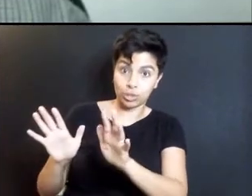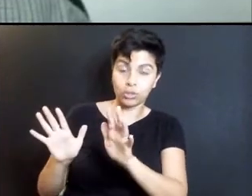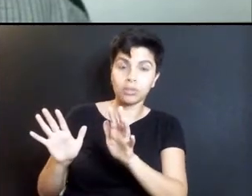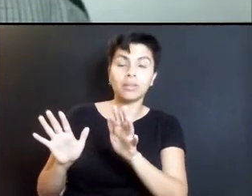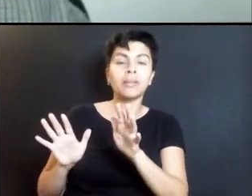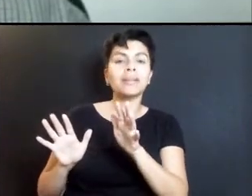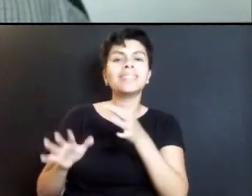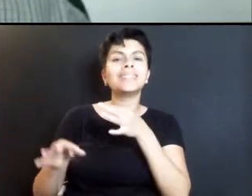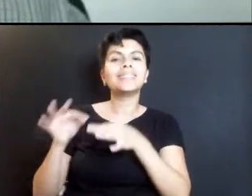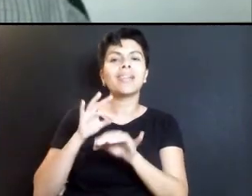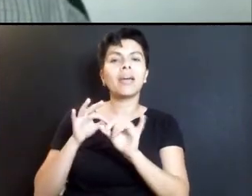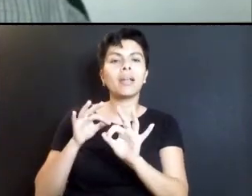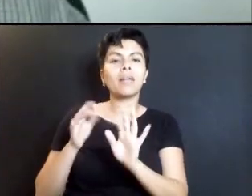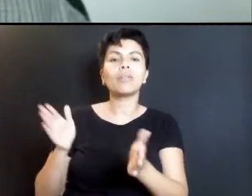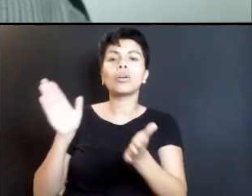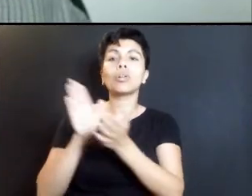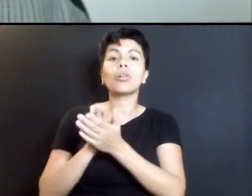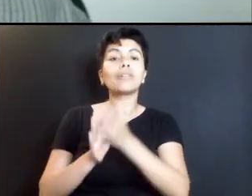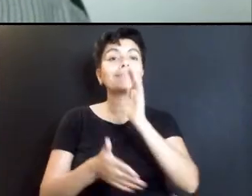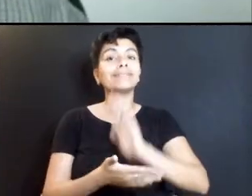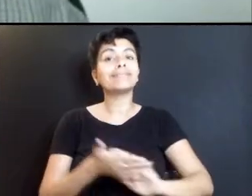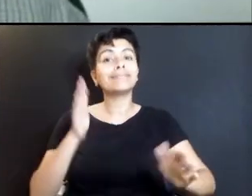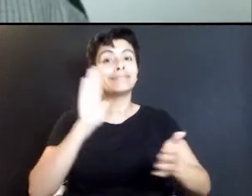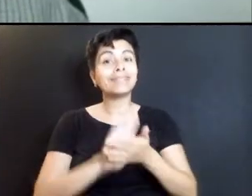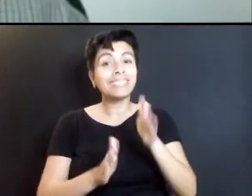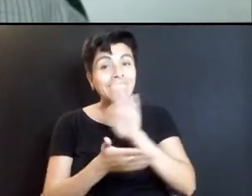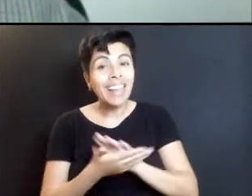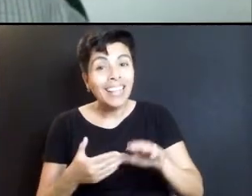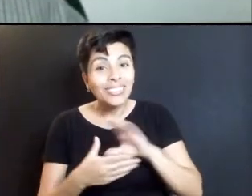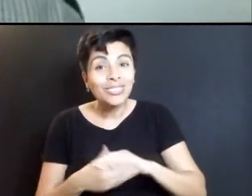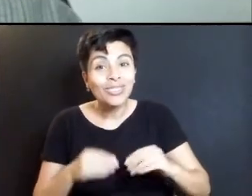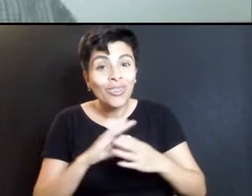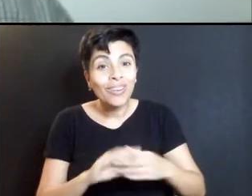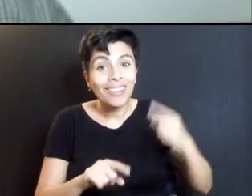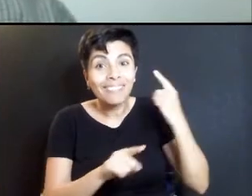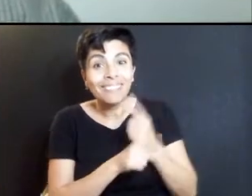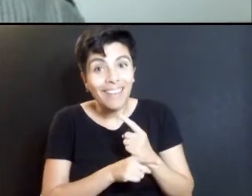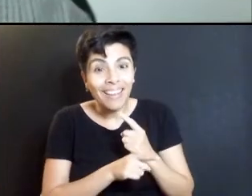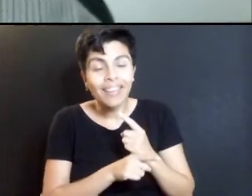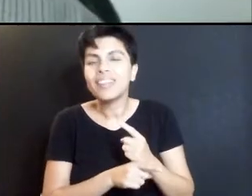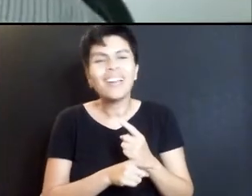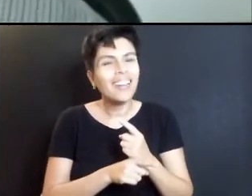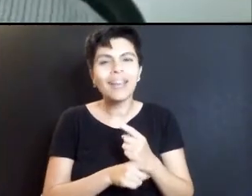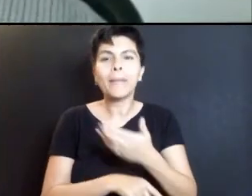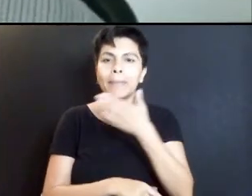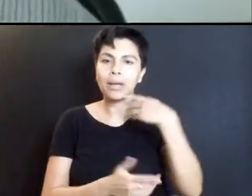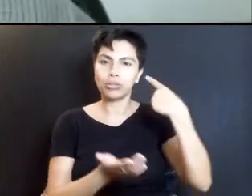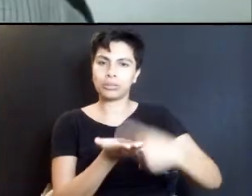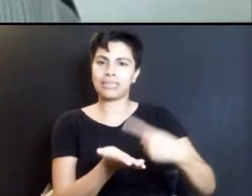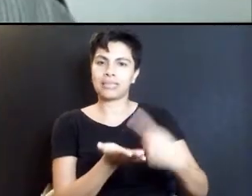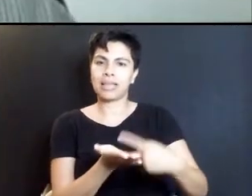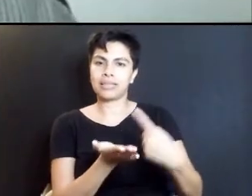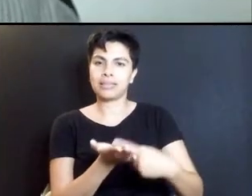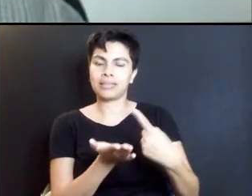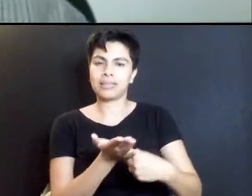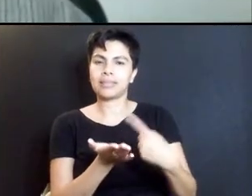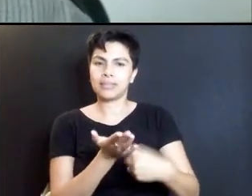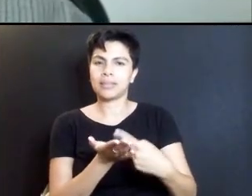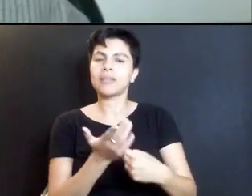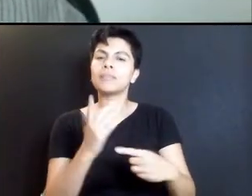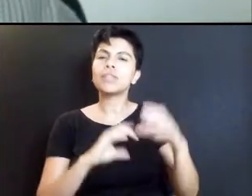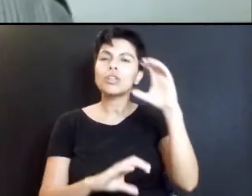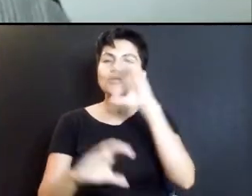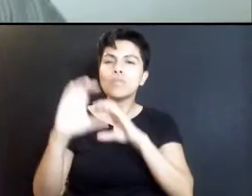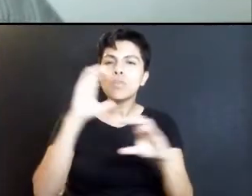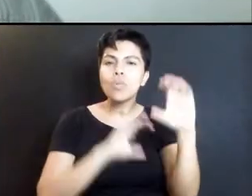instead of just closing the book and saying, "Wasn't that a good story?" discuss it with your child. Explore